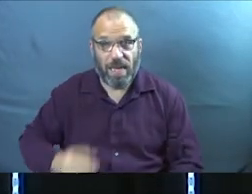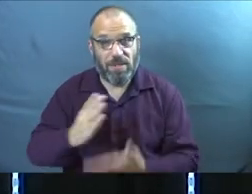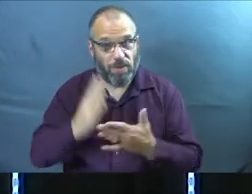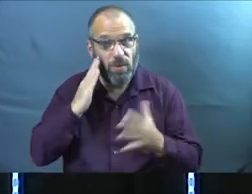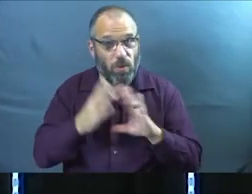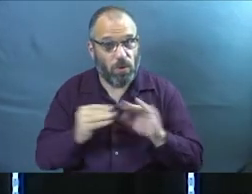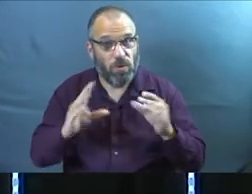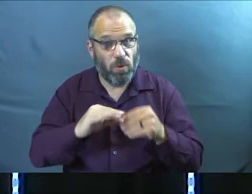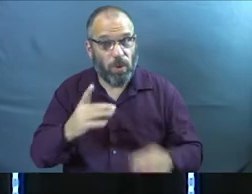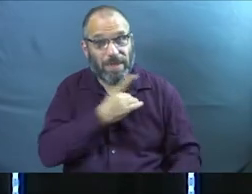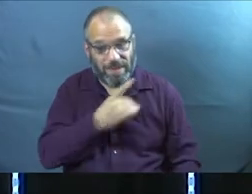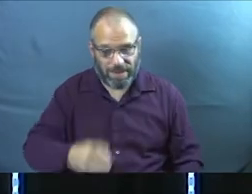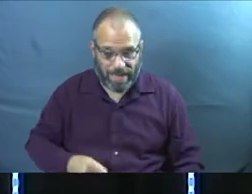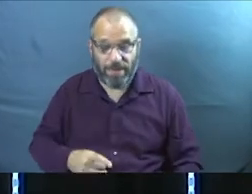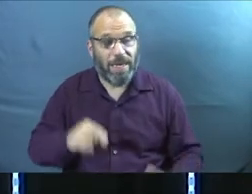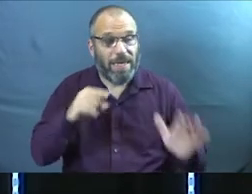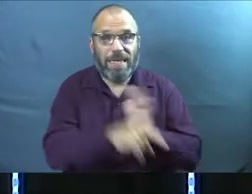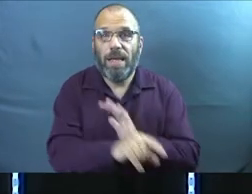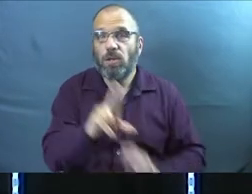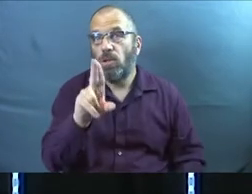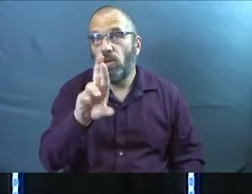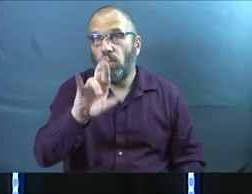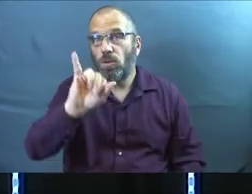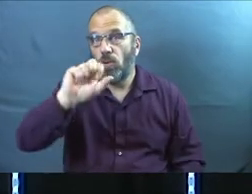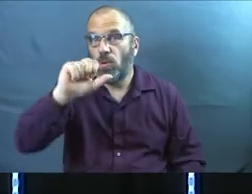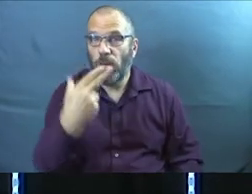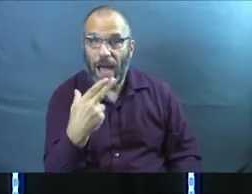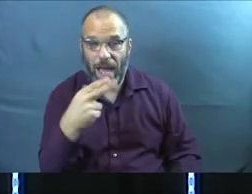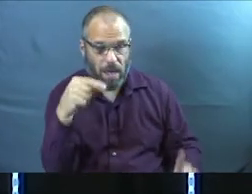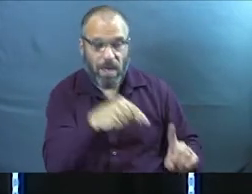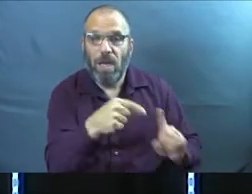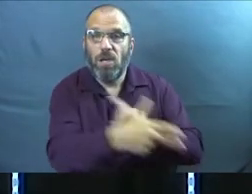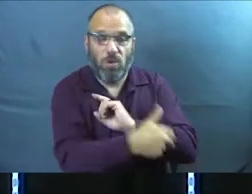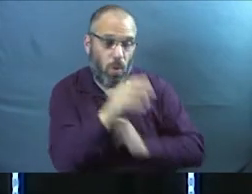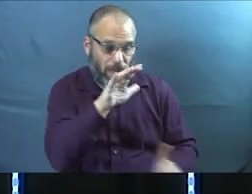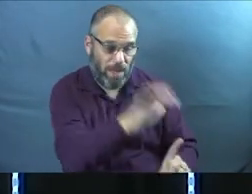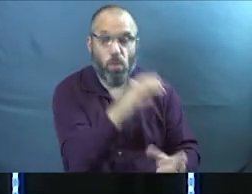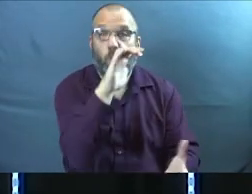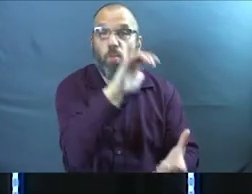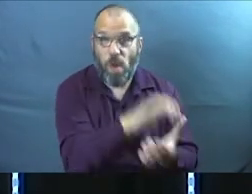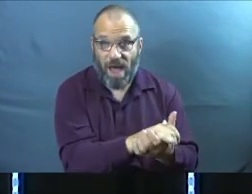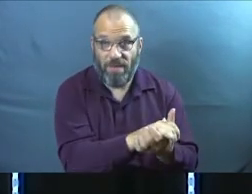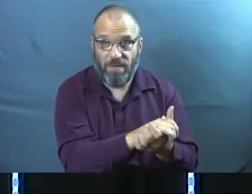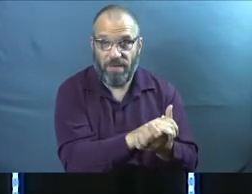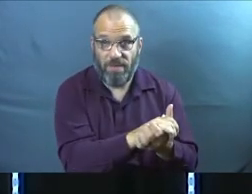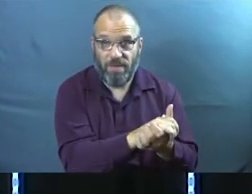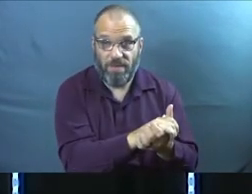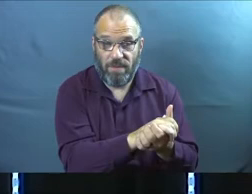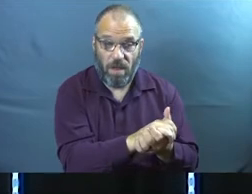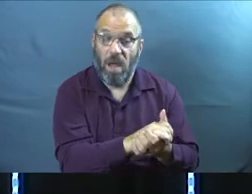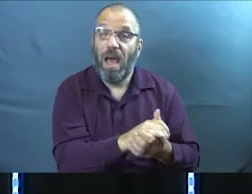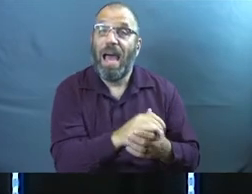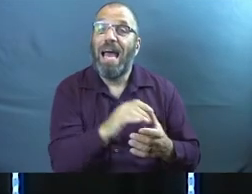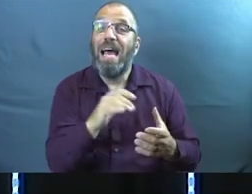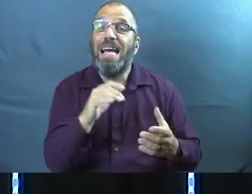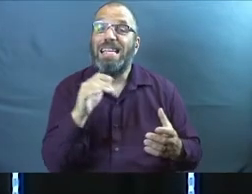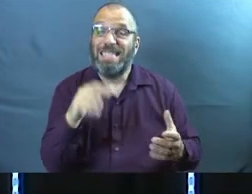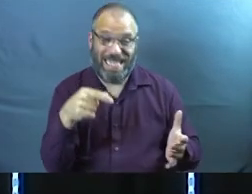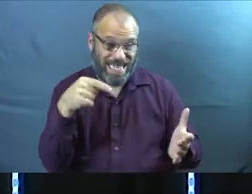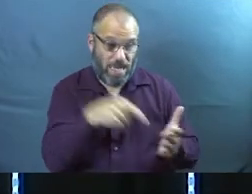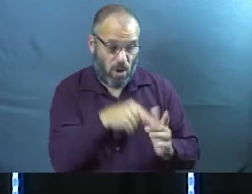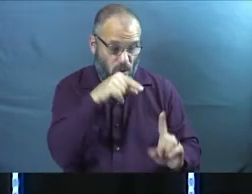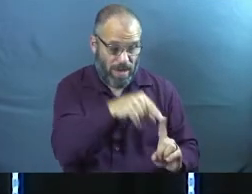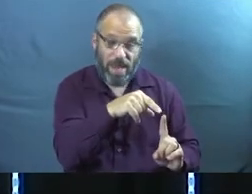know the story. He killed Uriah. He stole his wife. Did he owe Uriah